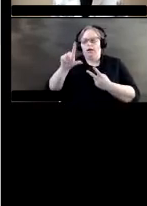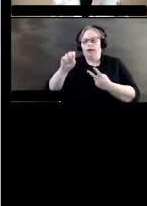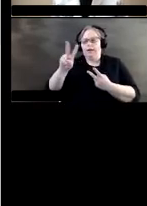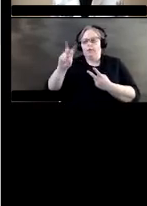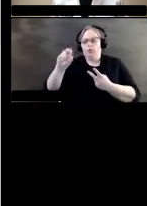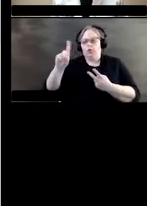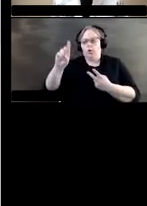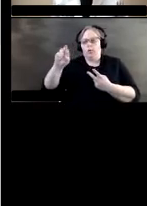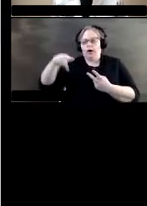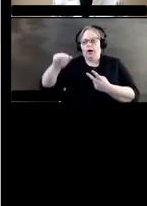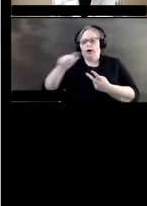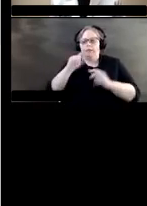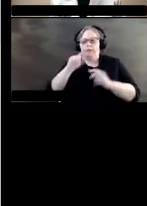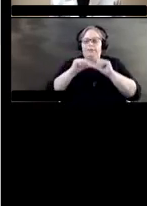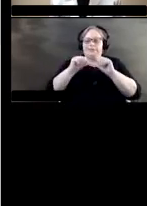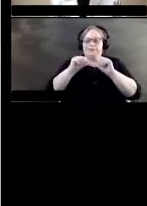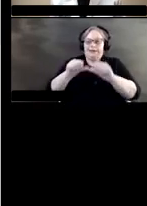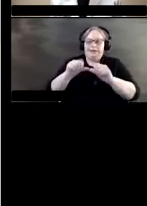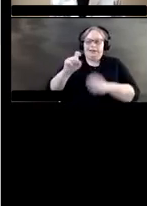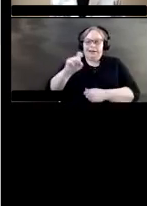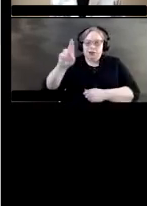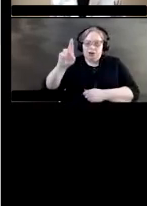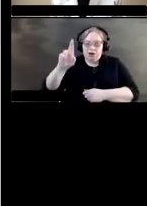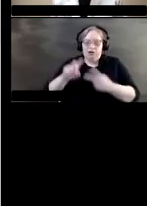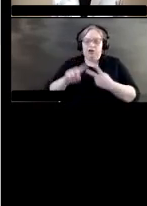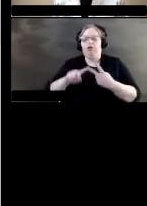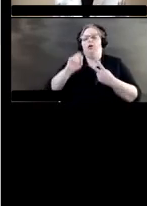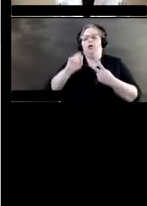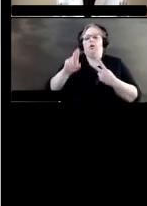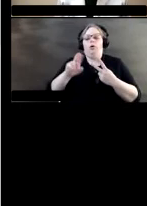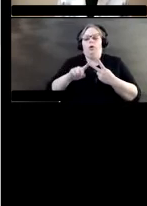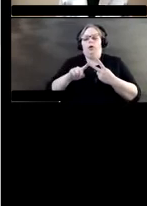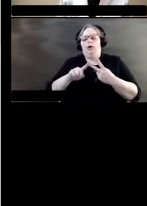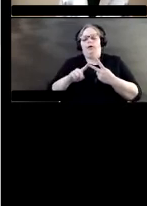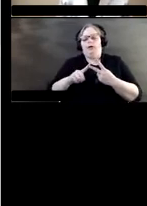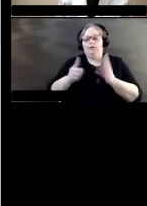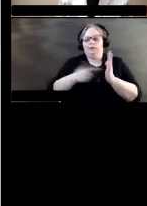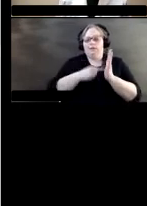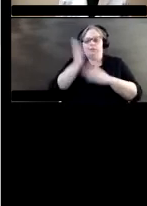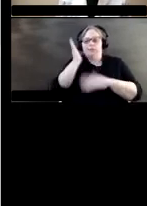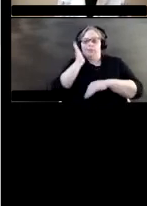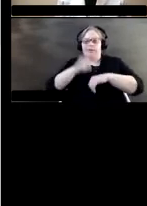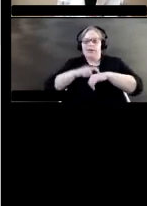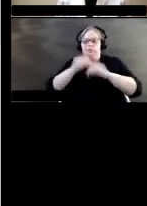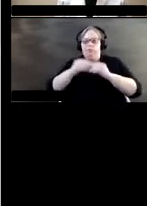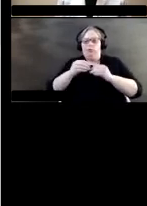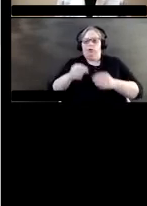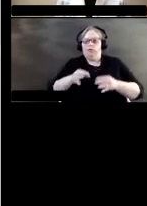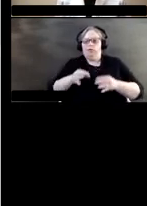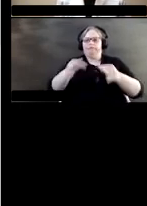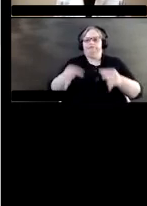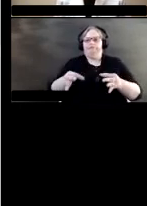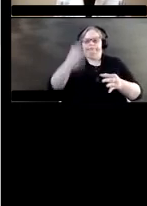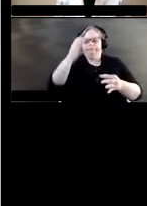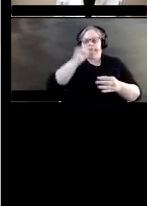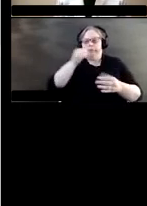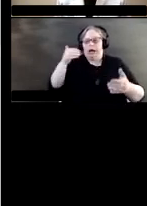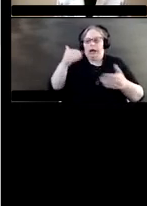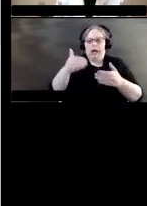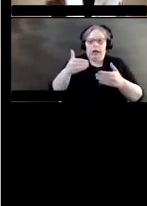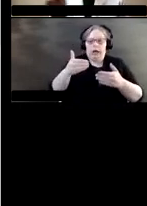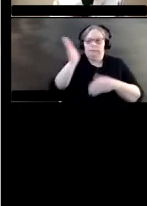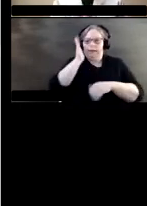a extended release right at bedtime, sometimes just pushing that back a little further so it's not so close to